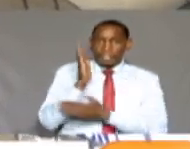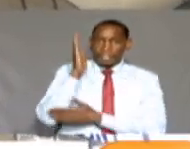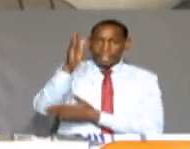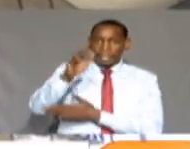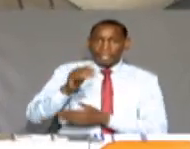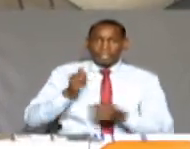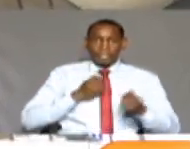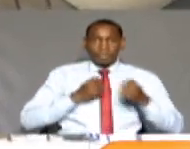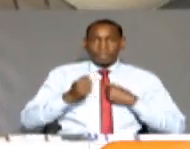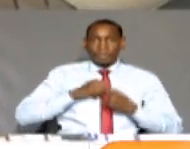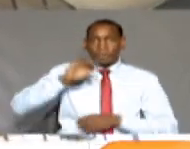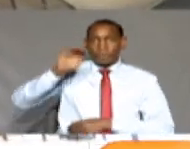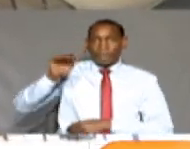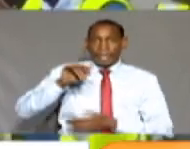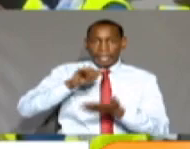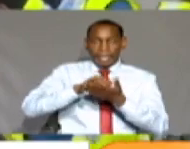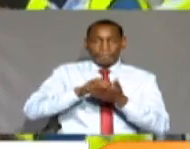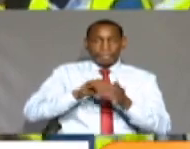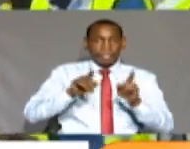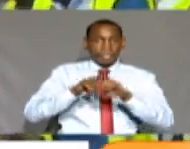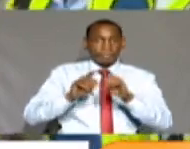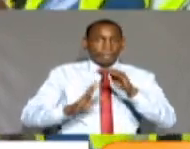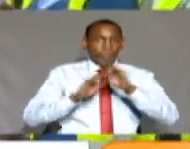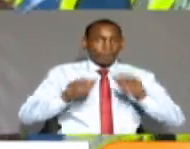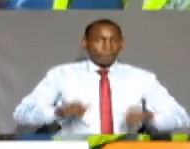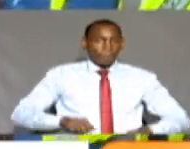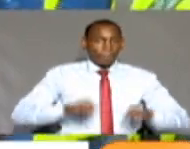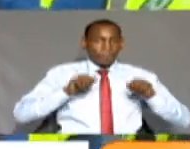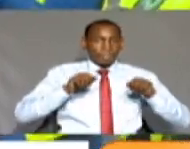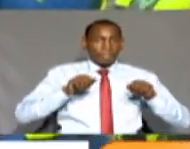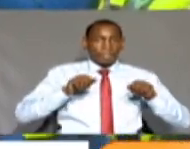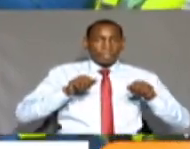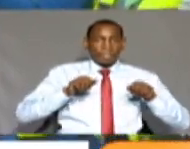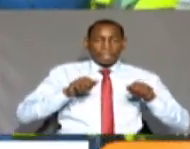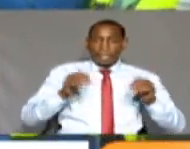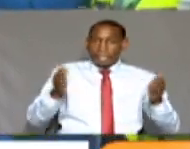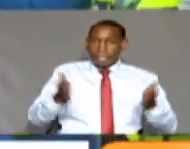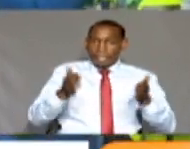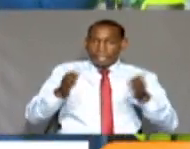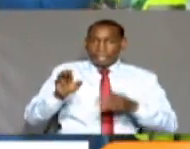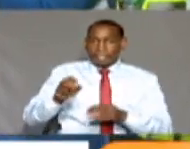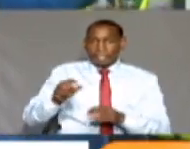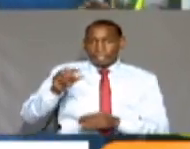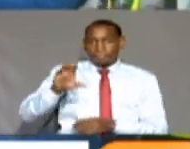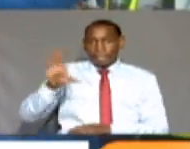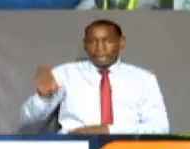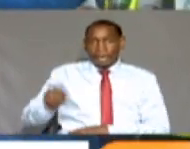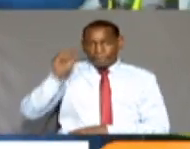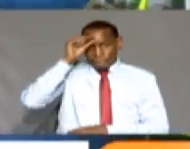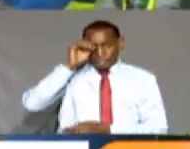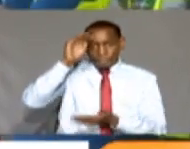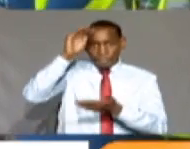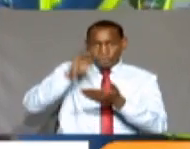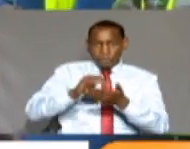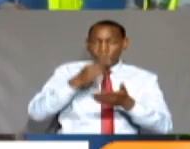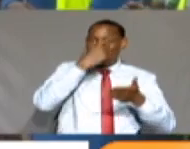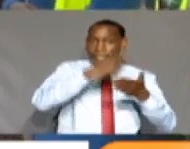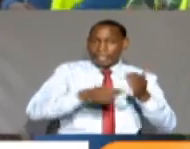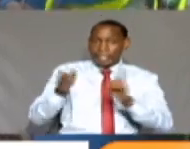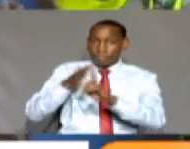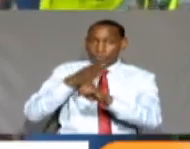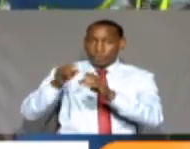Kigali International Airport. Jumbojet CEO Alan Kivaluka has urged African governments to lower taxes to